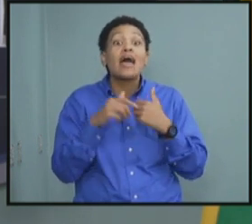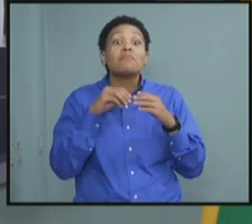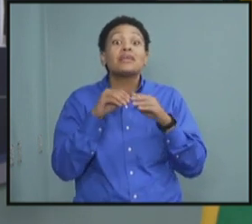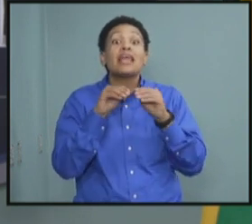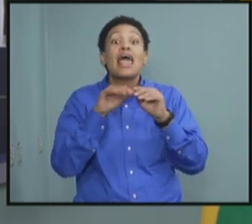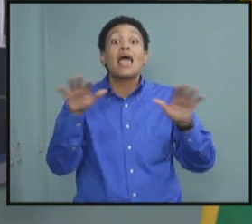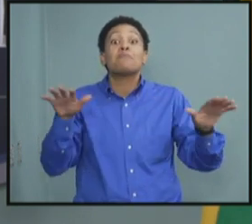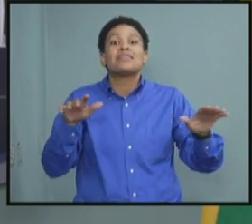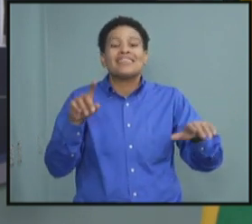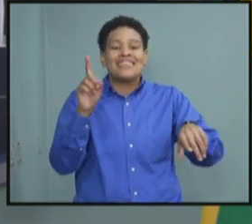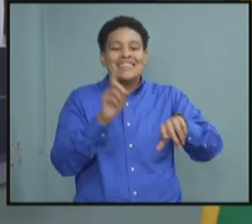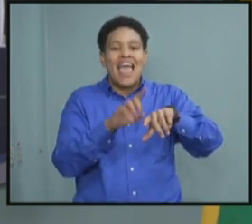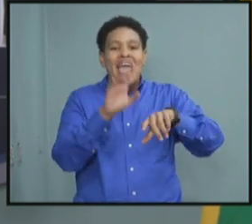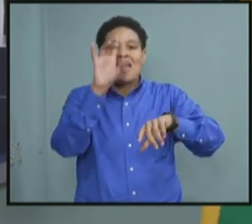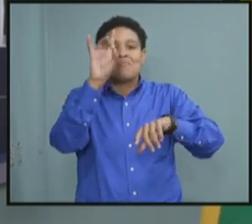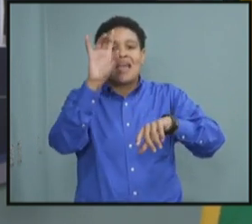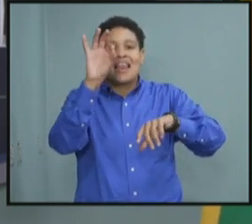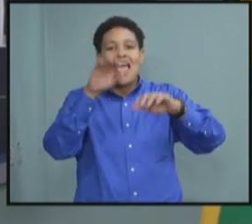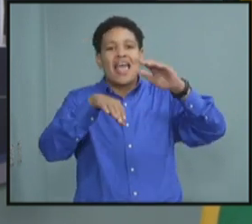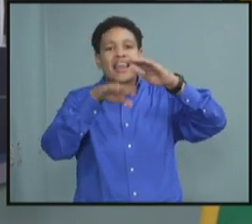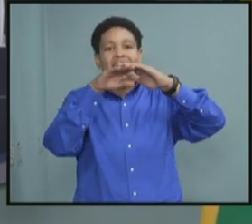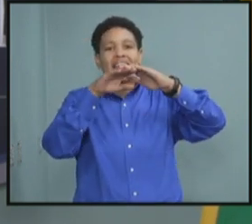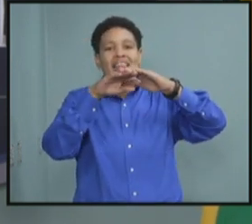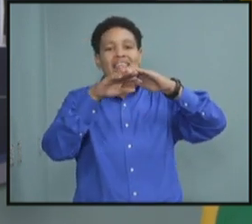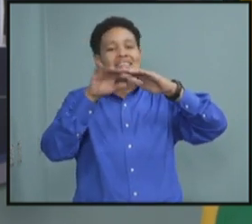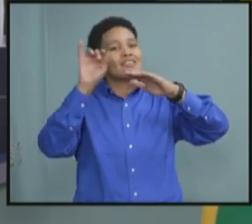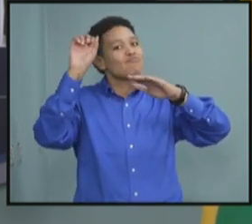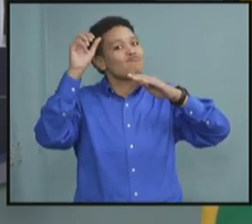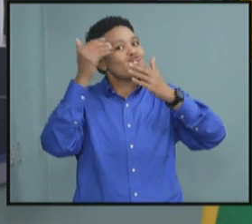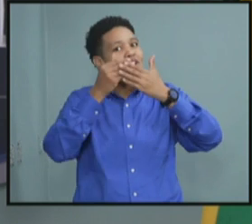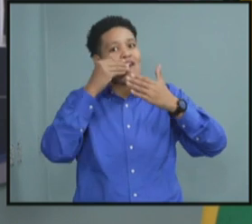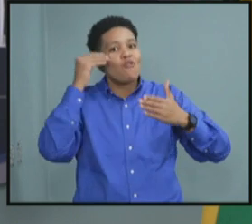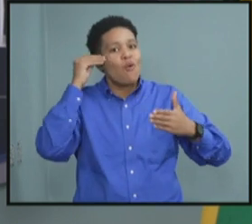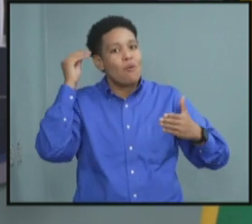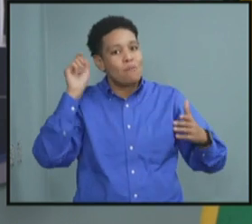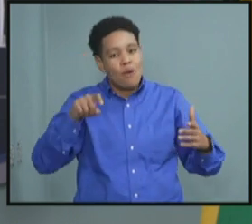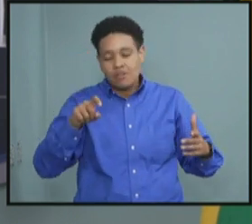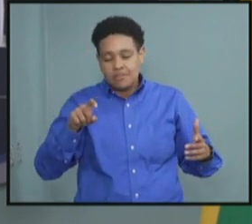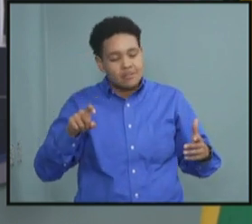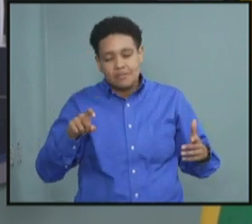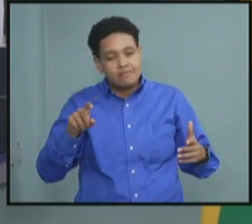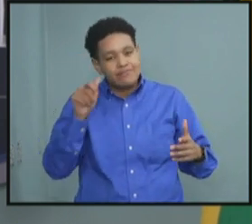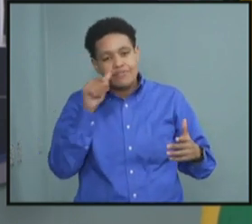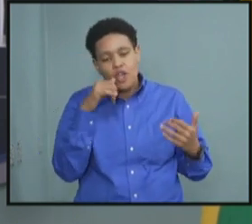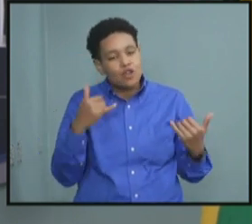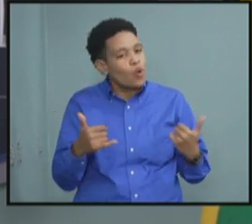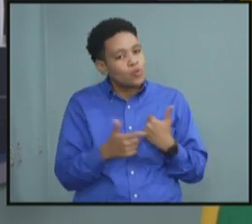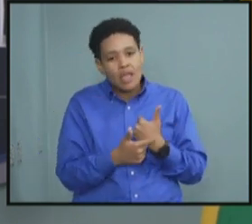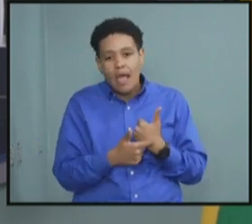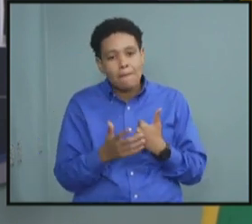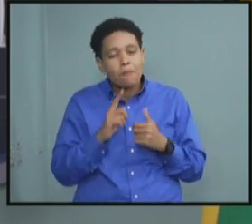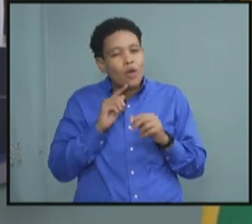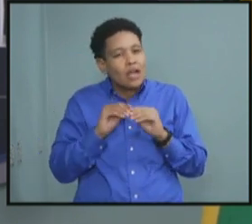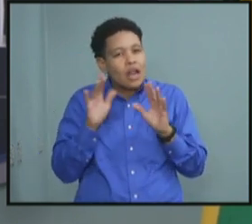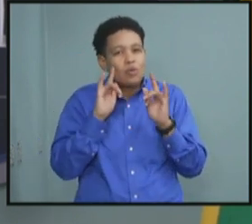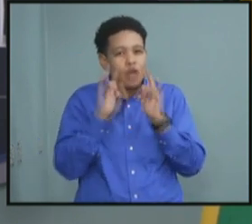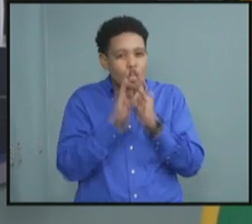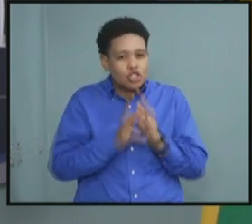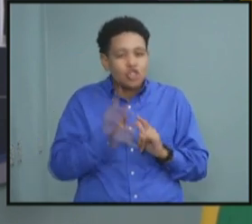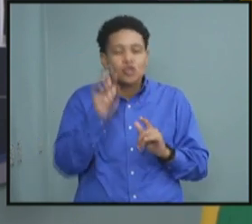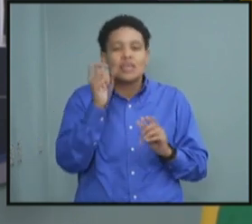to lift the curfew hours, but clearly we are making the adjustments so that you can